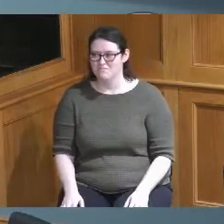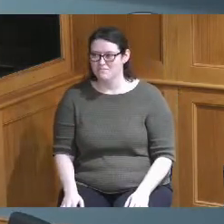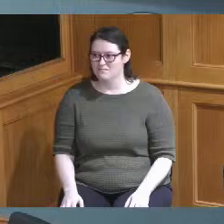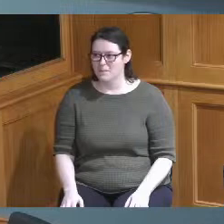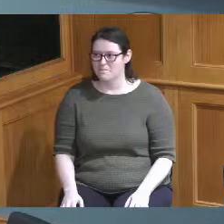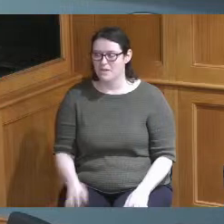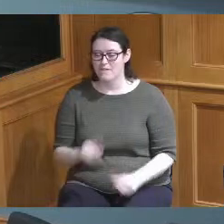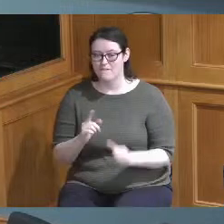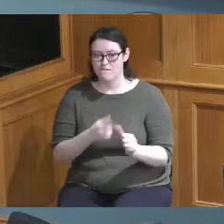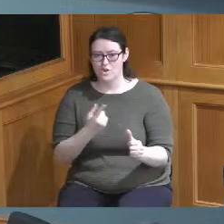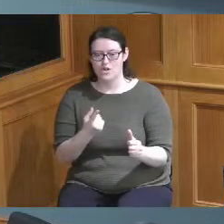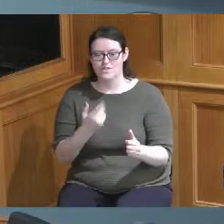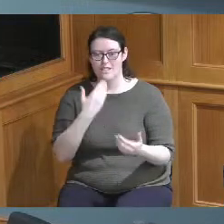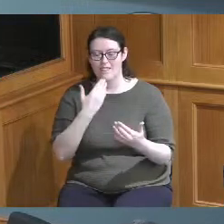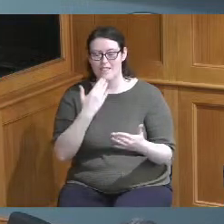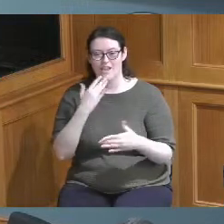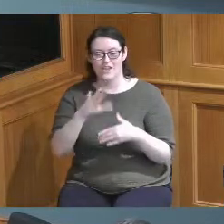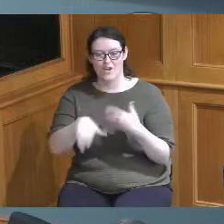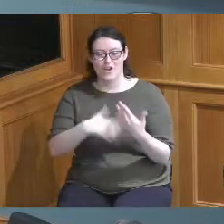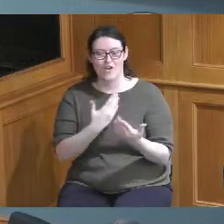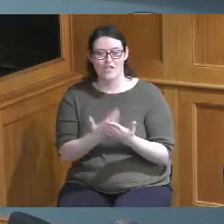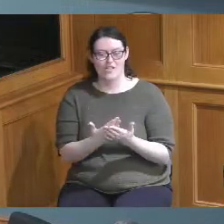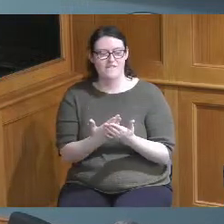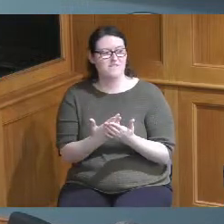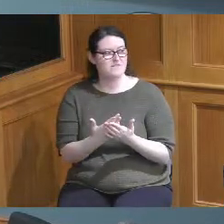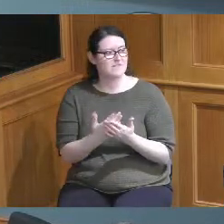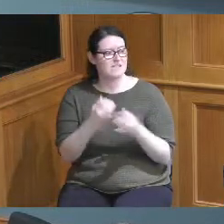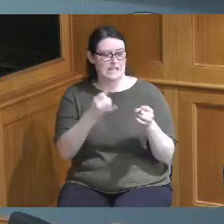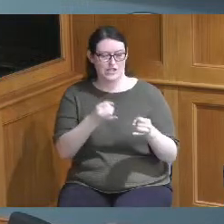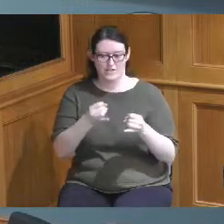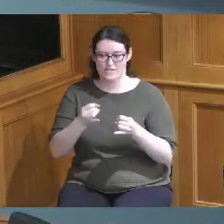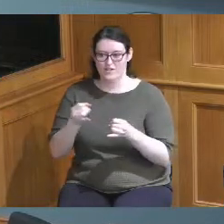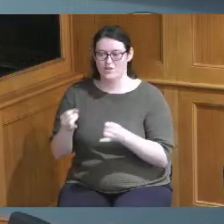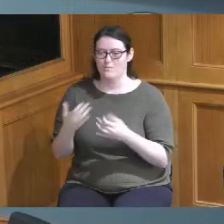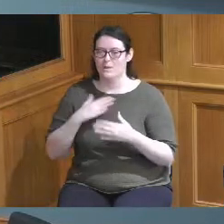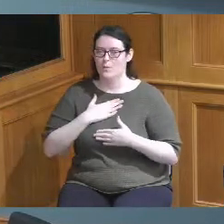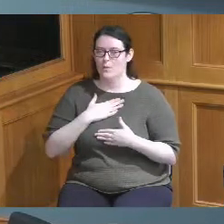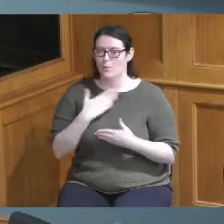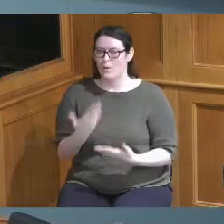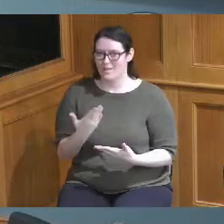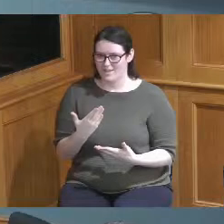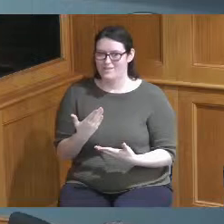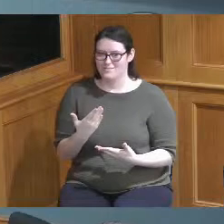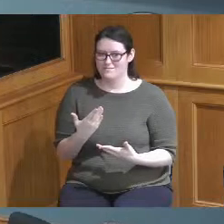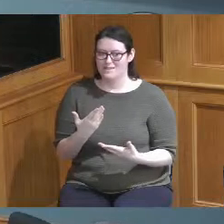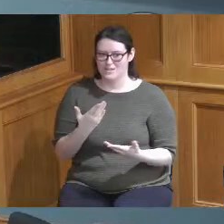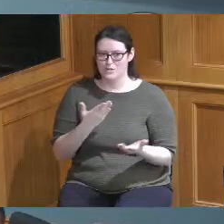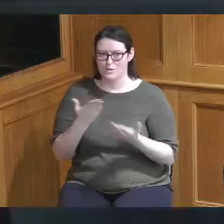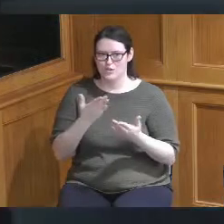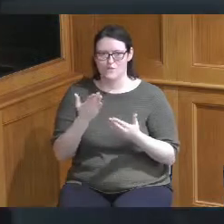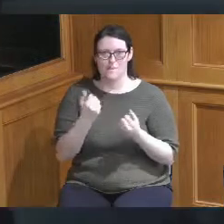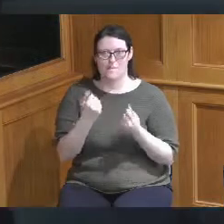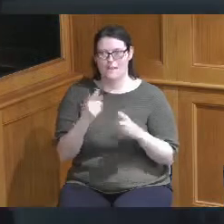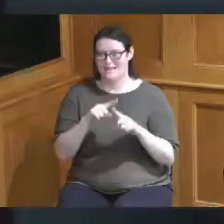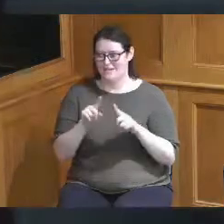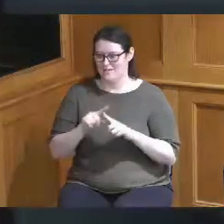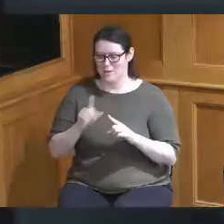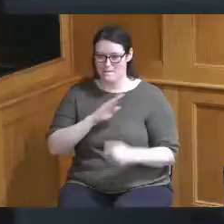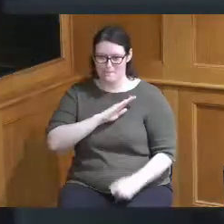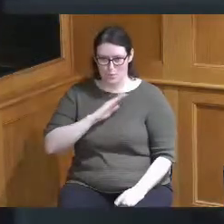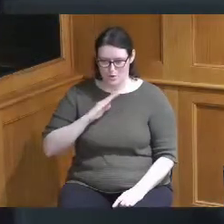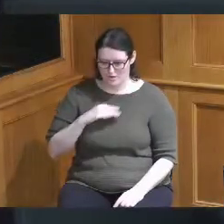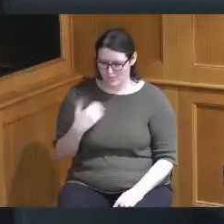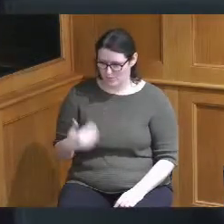first one is to thank all these individuals for being willing to serve on the numerous boards.